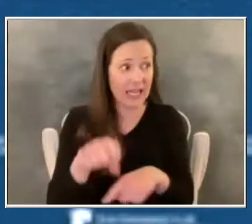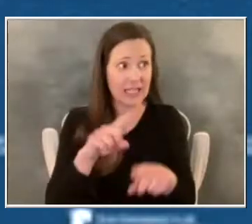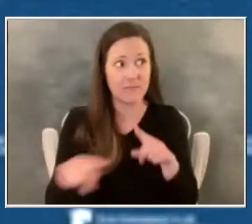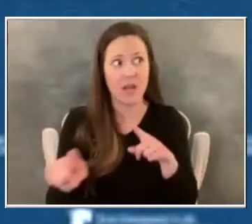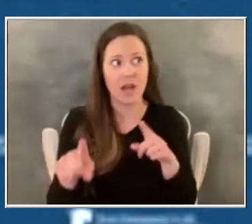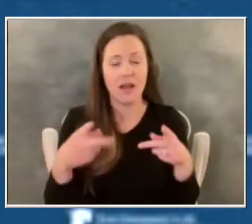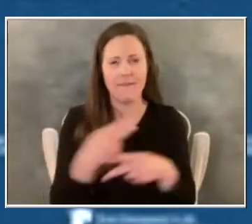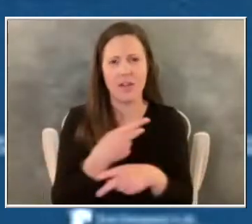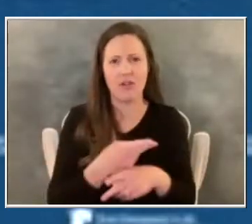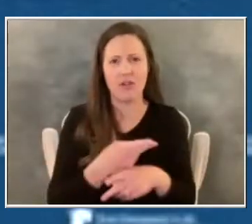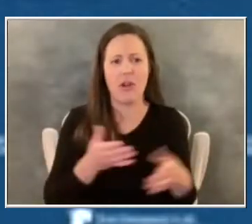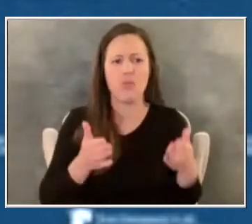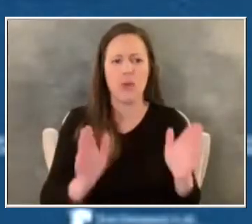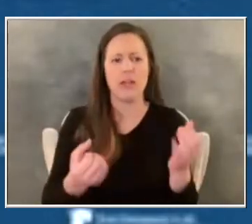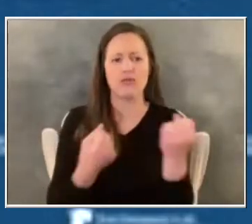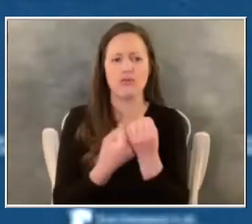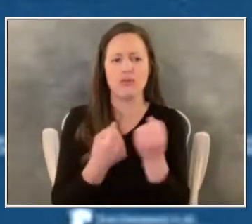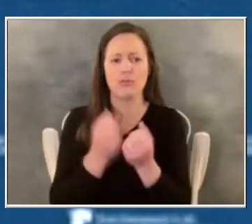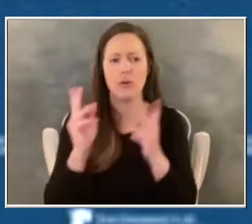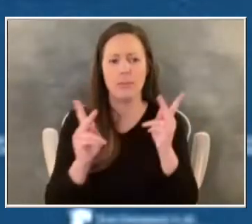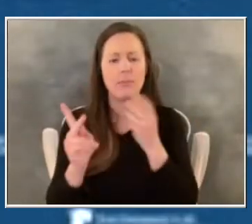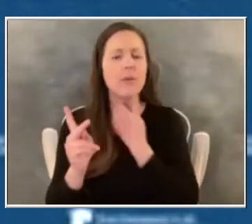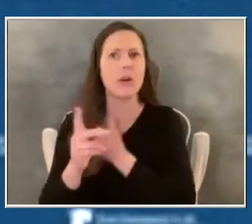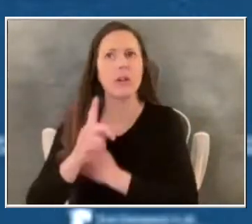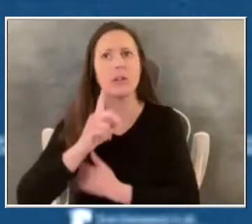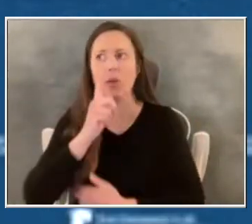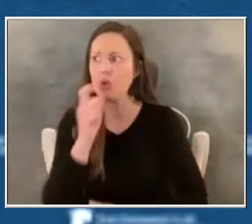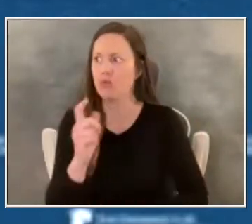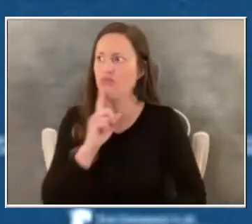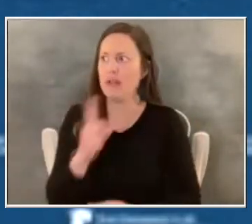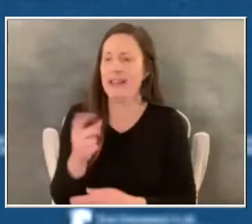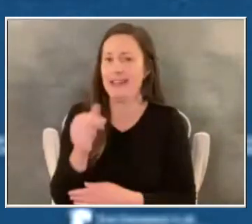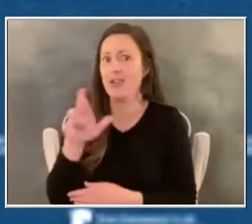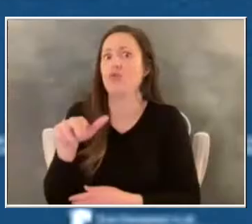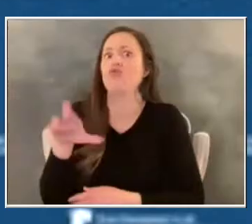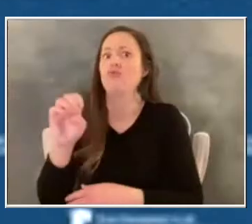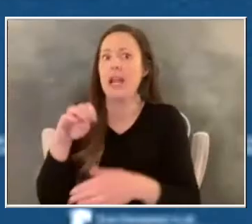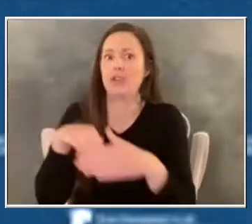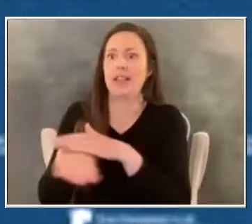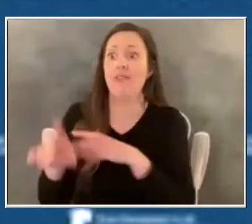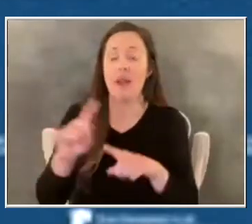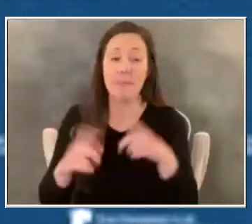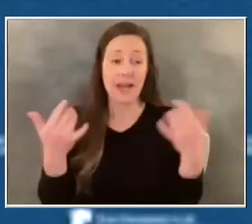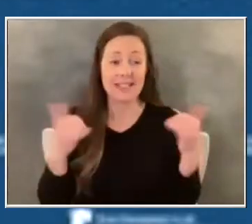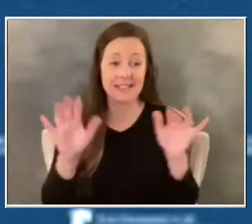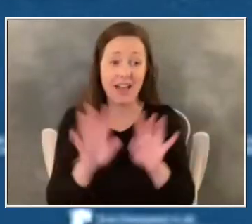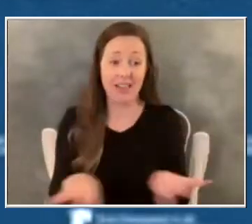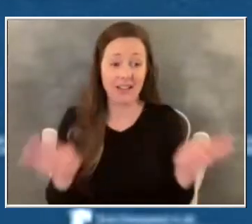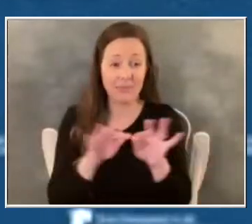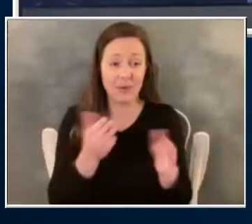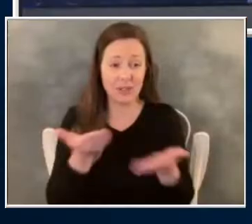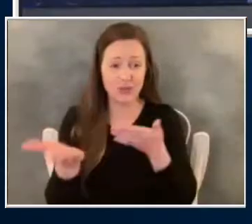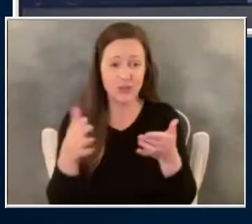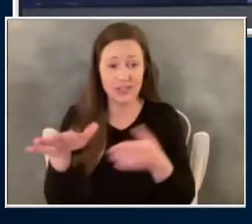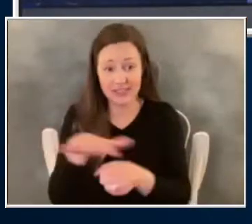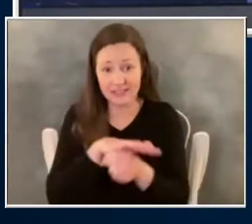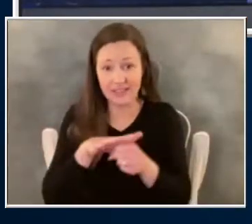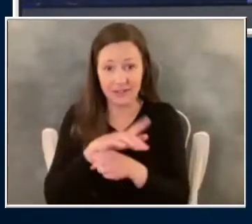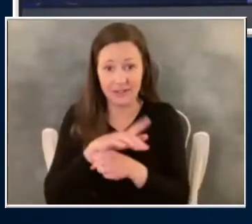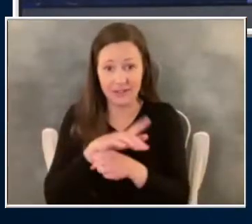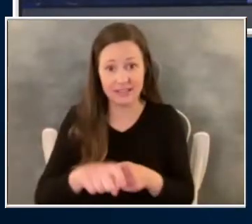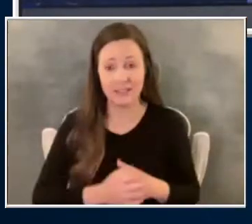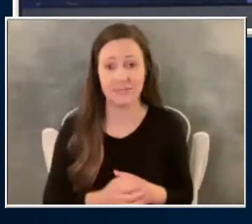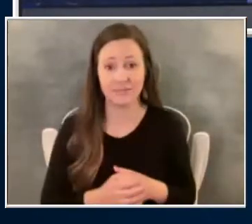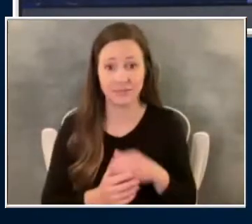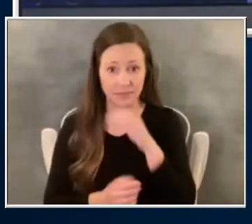who are still doing, lower volume deliveries, but important services that their areas need. It's really incredible to